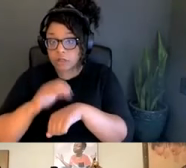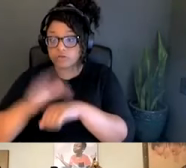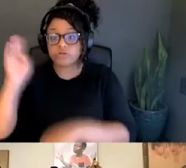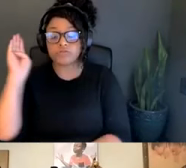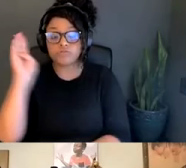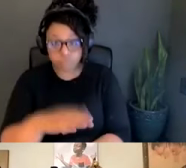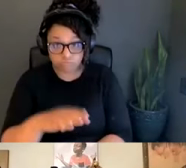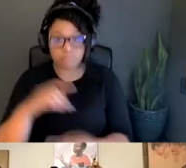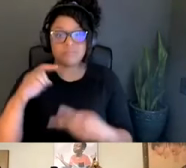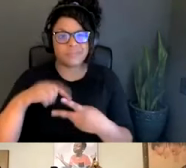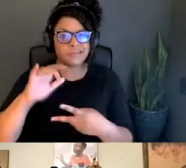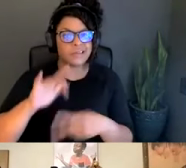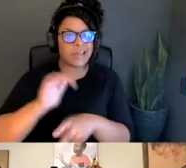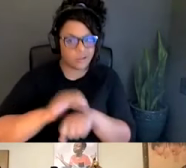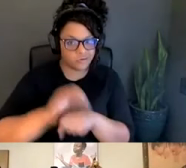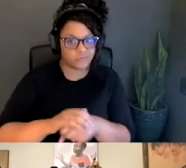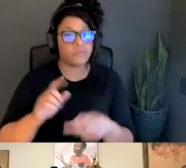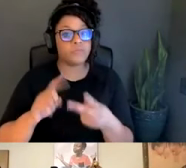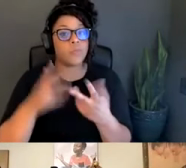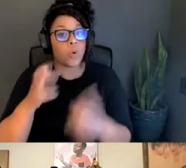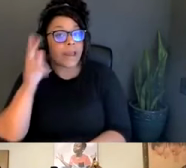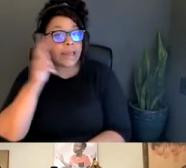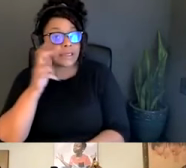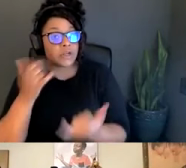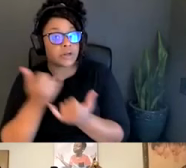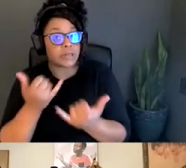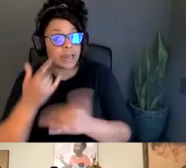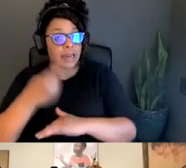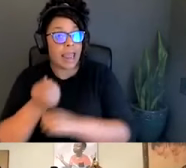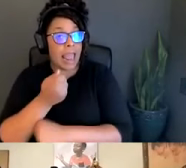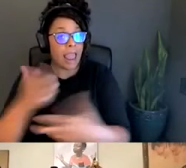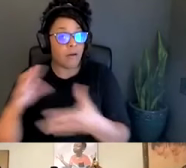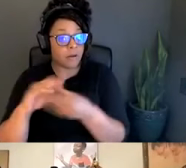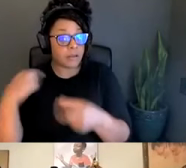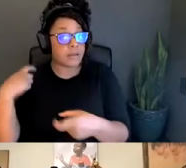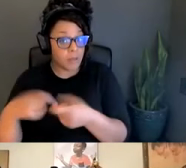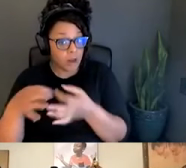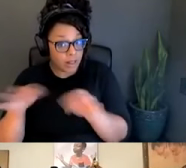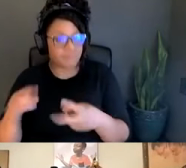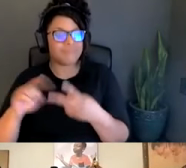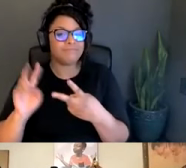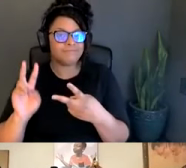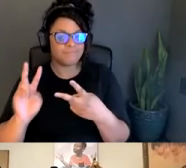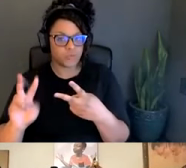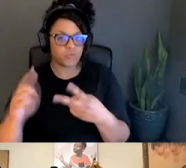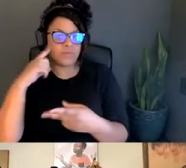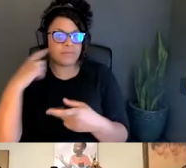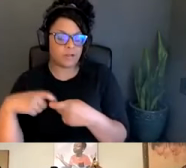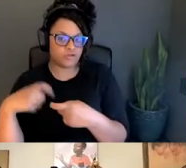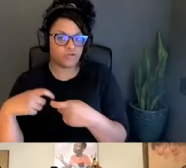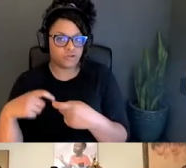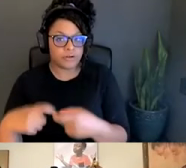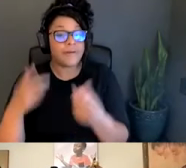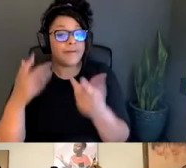channel, click English. If you would like to hear today's event in Spanish, please click Spanish. And when you're done, click